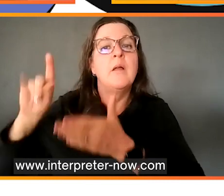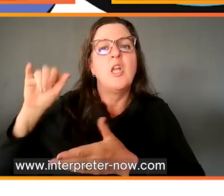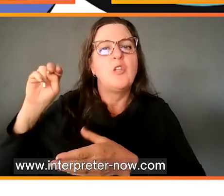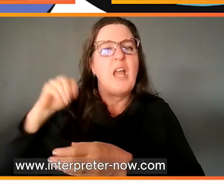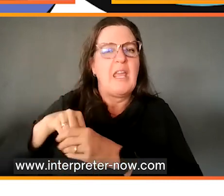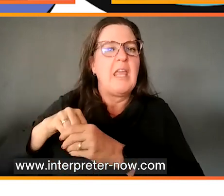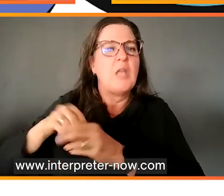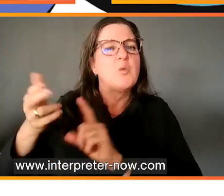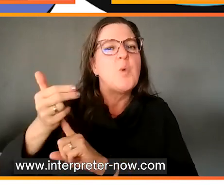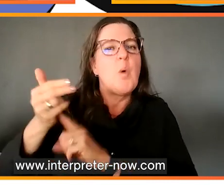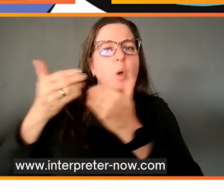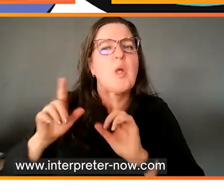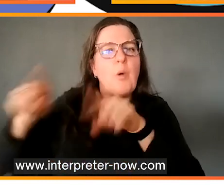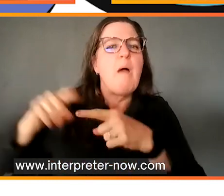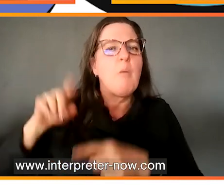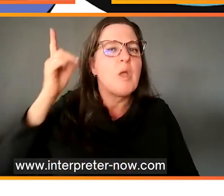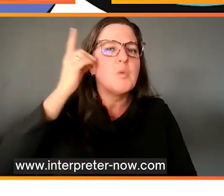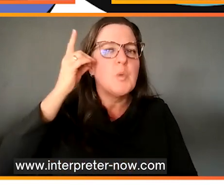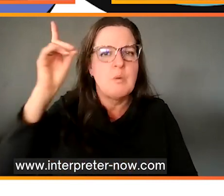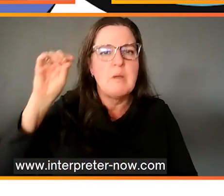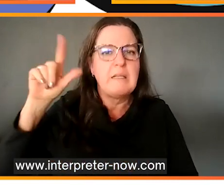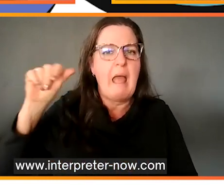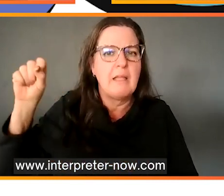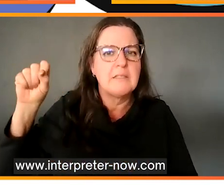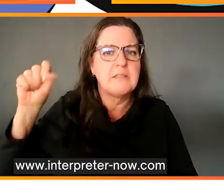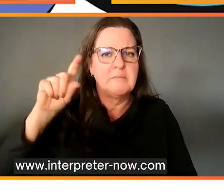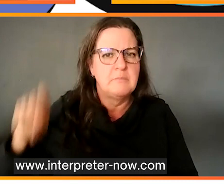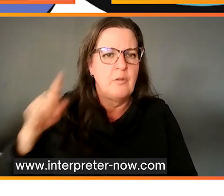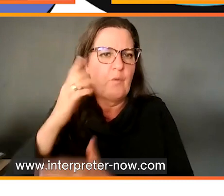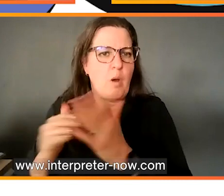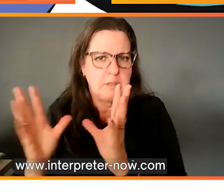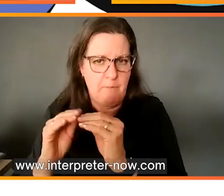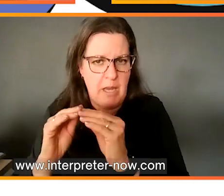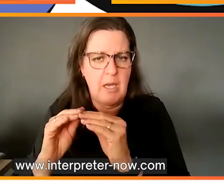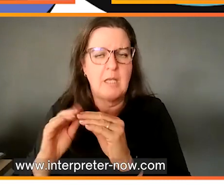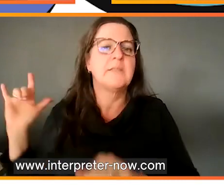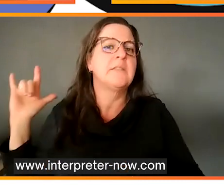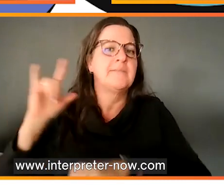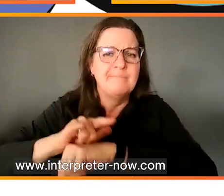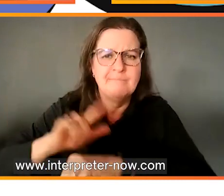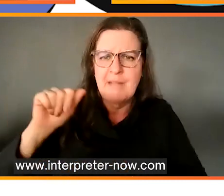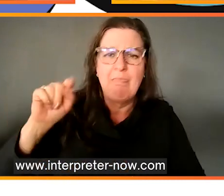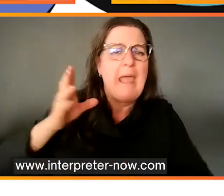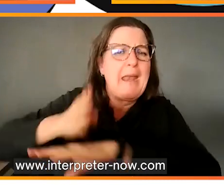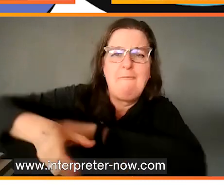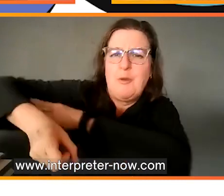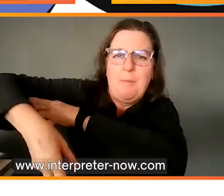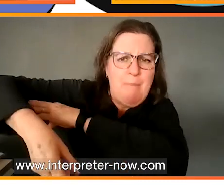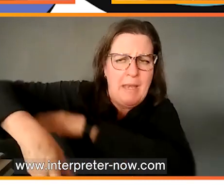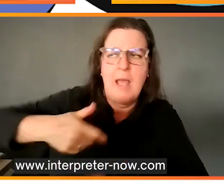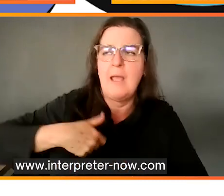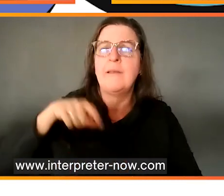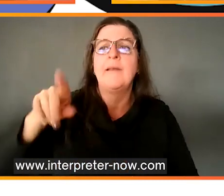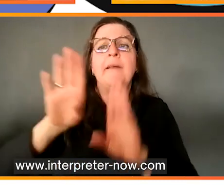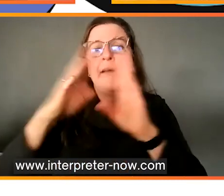in Dallas. I was in Dallas for some meetings, and I'd flown in really late. So it was after midnight. And I'm, at